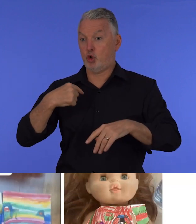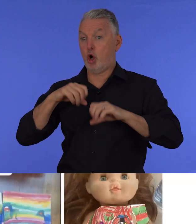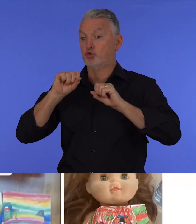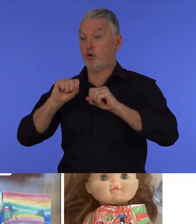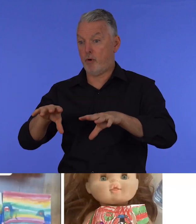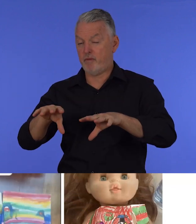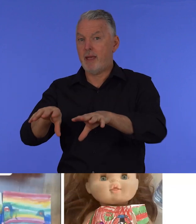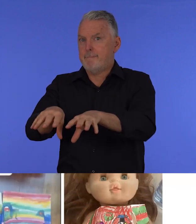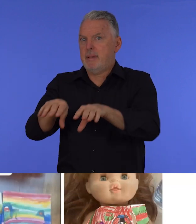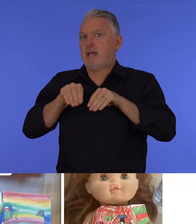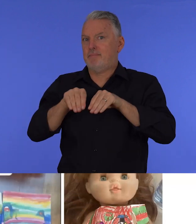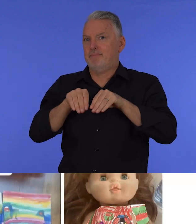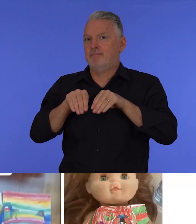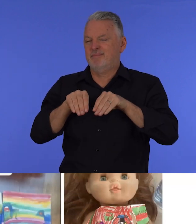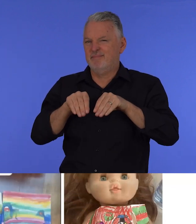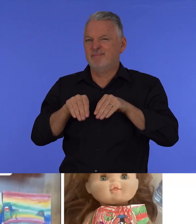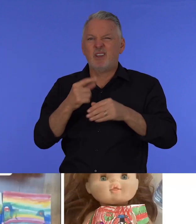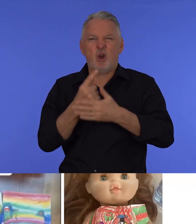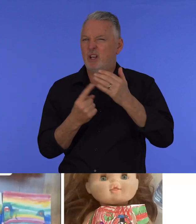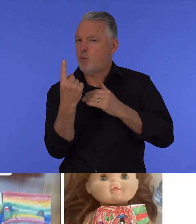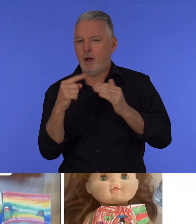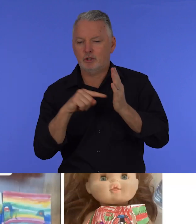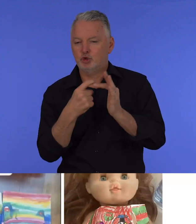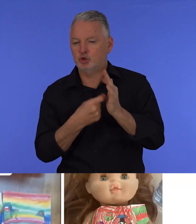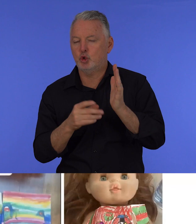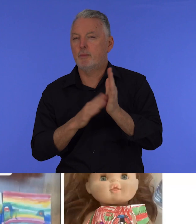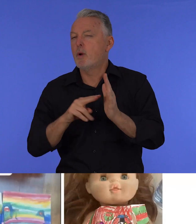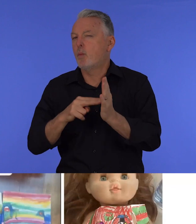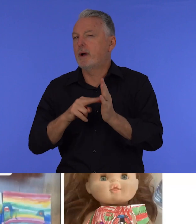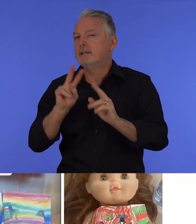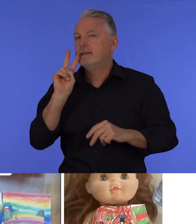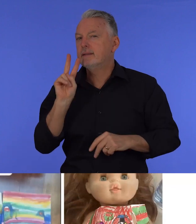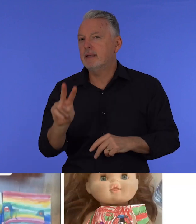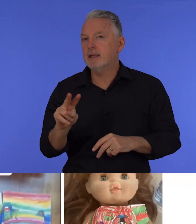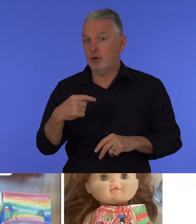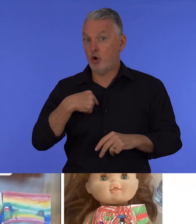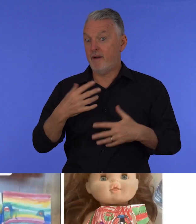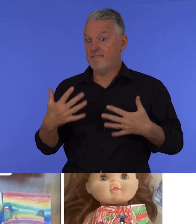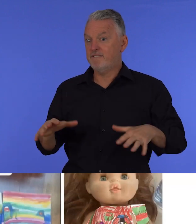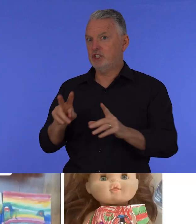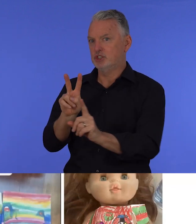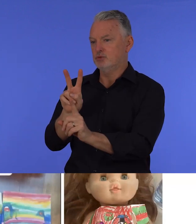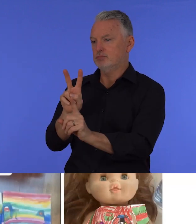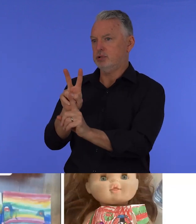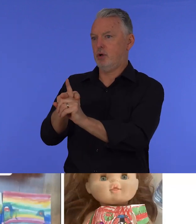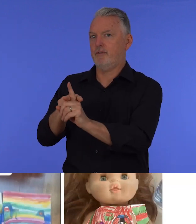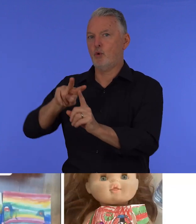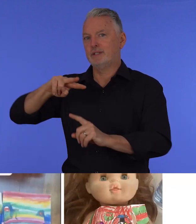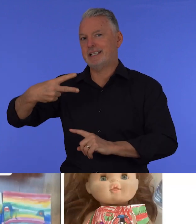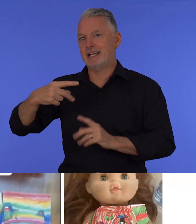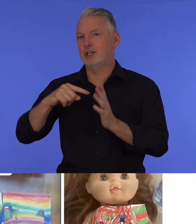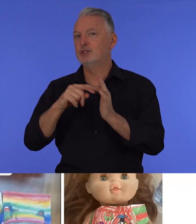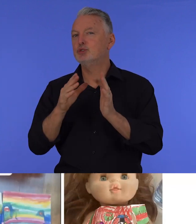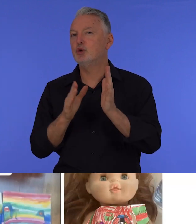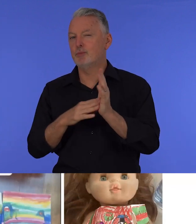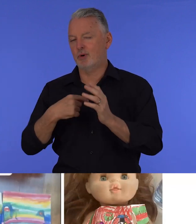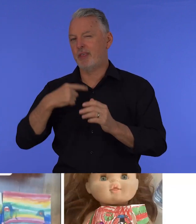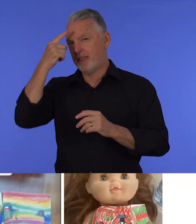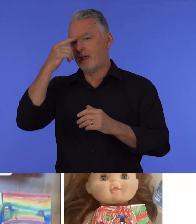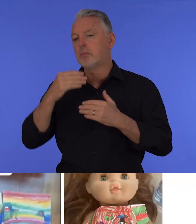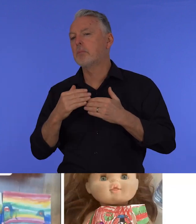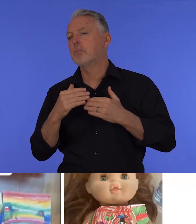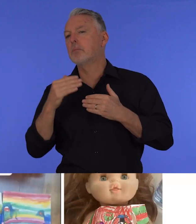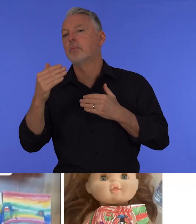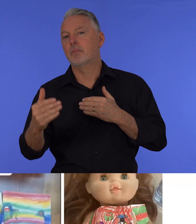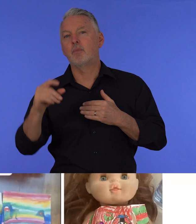the group individually that much, because I sort of drop her off and pick her up. I think over time we will. It's only been one term. and we've renewed